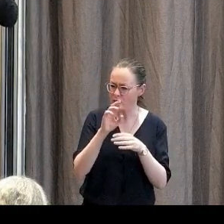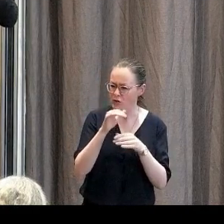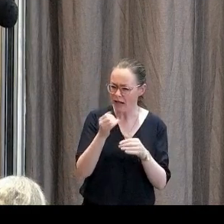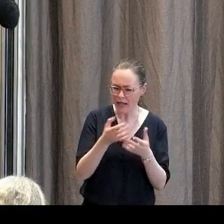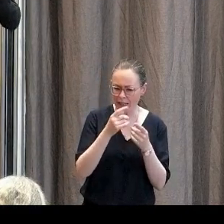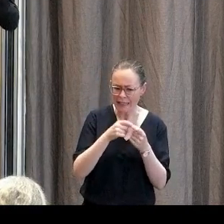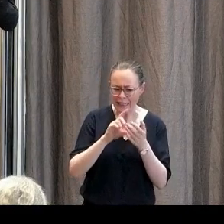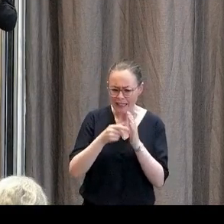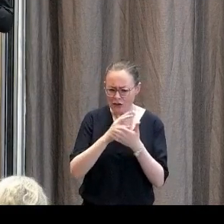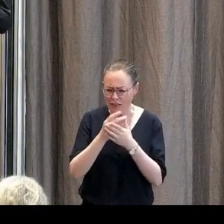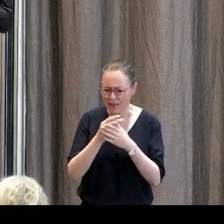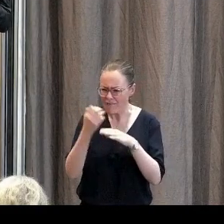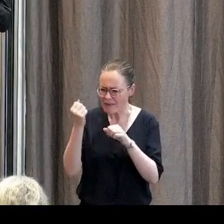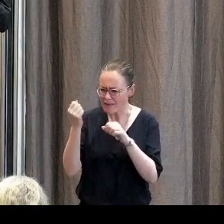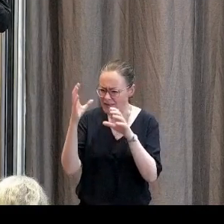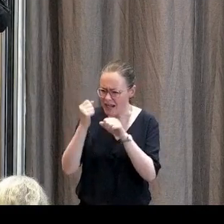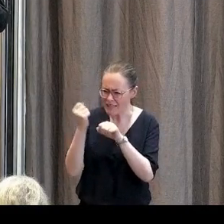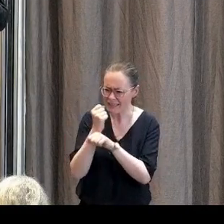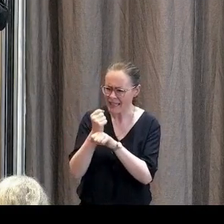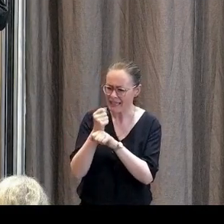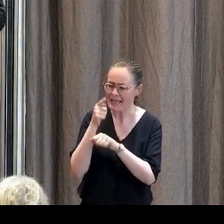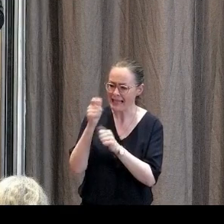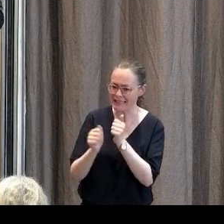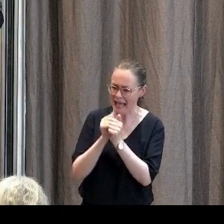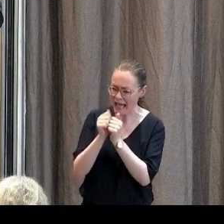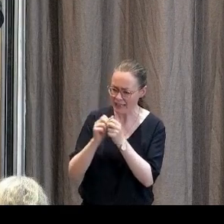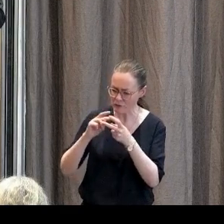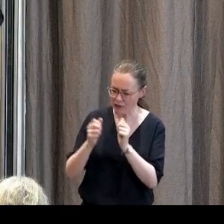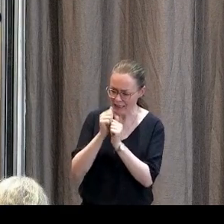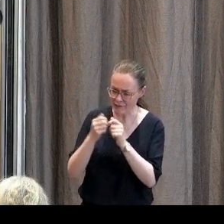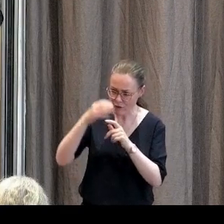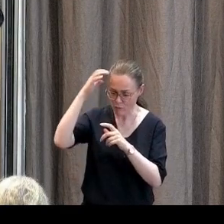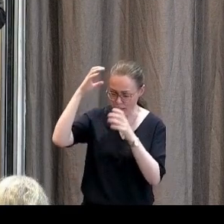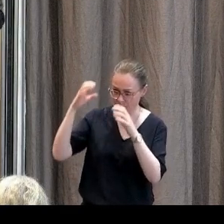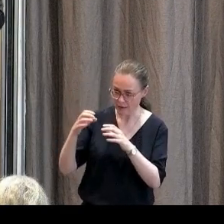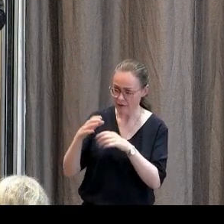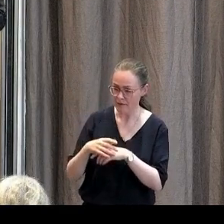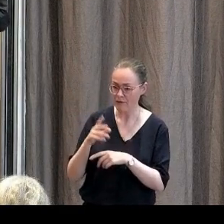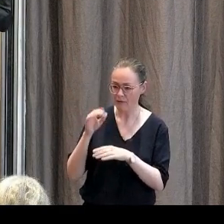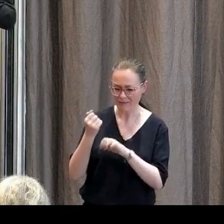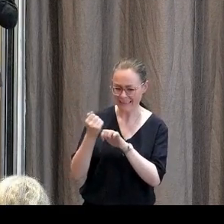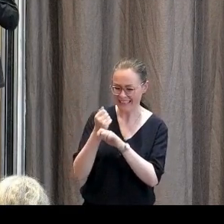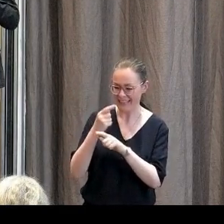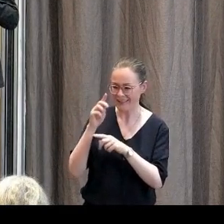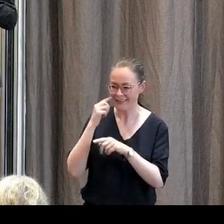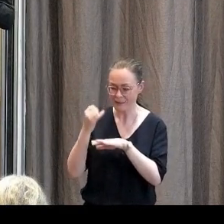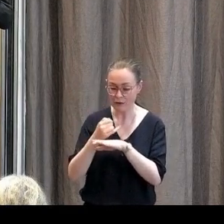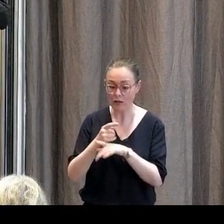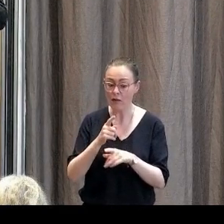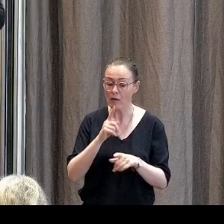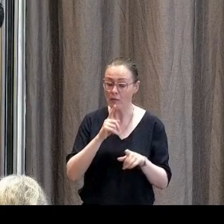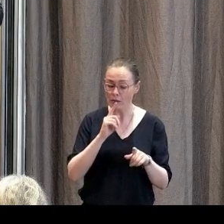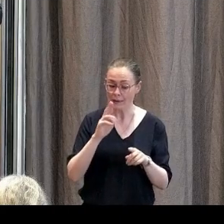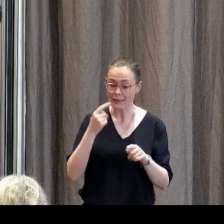this dark stain. This is basically active gene activity in the brain that's been stained with radioactivity. But you can also see that